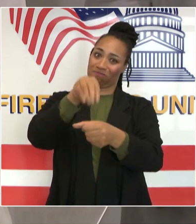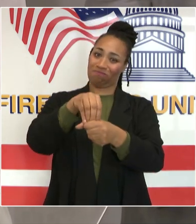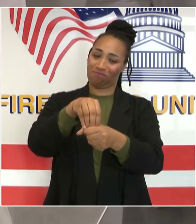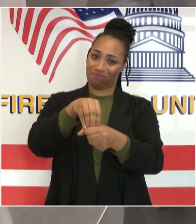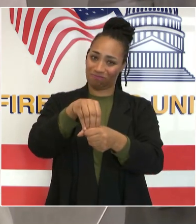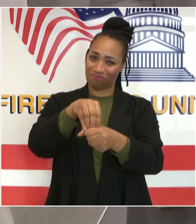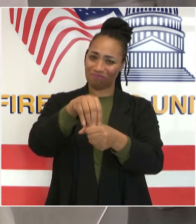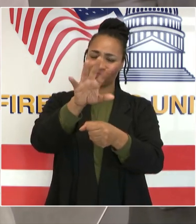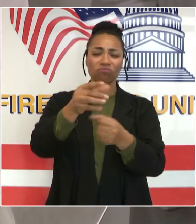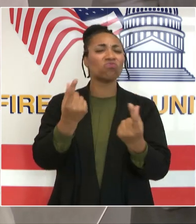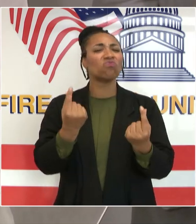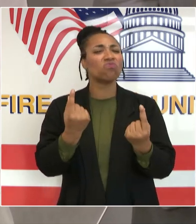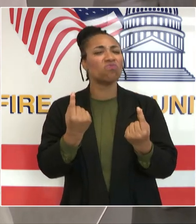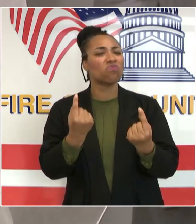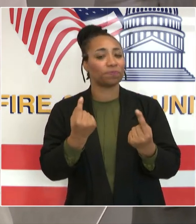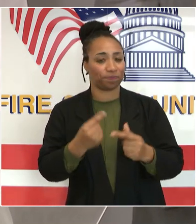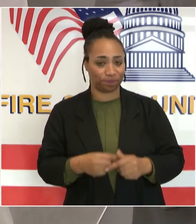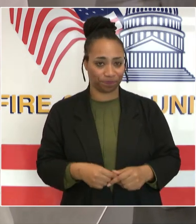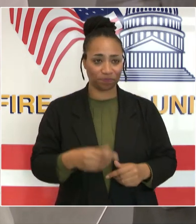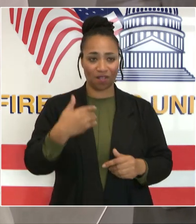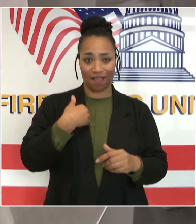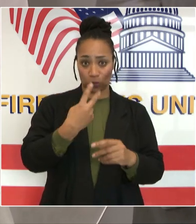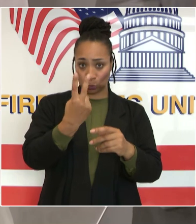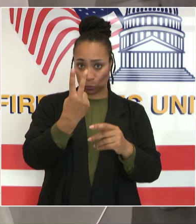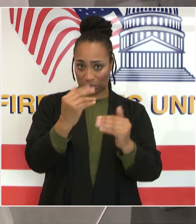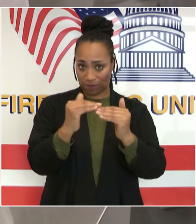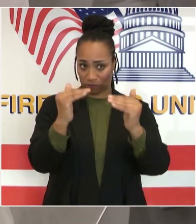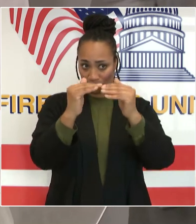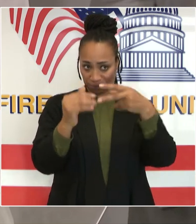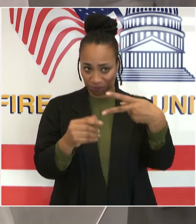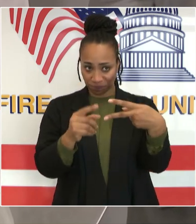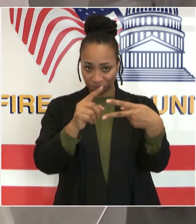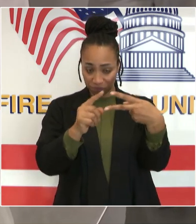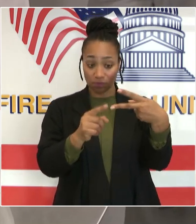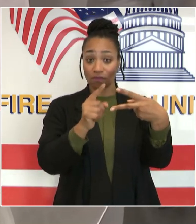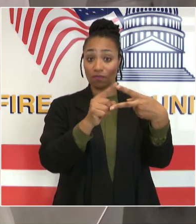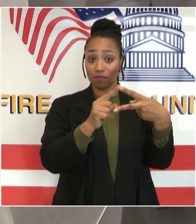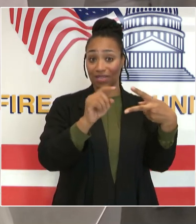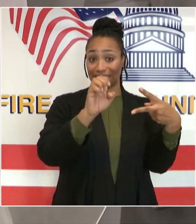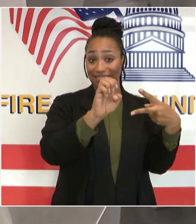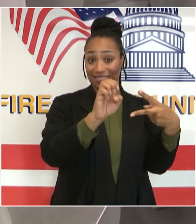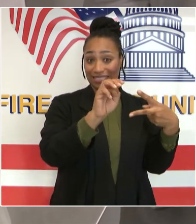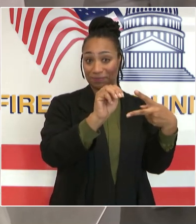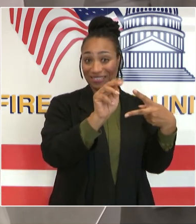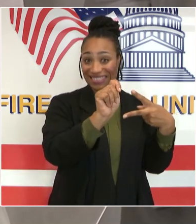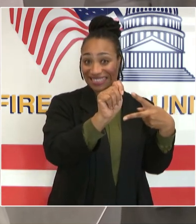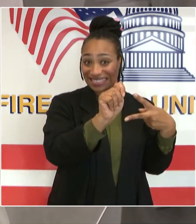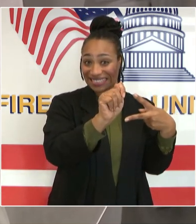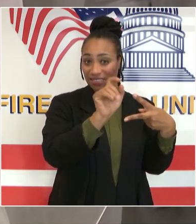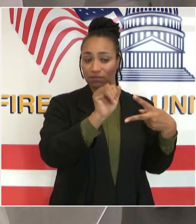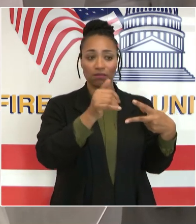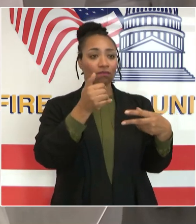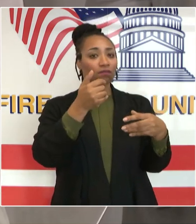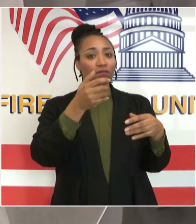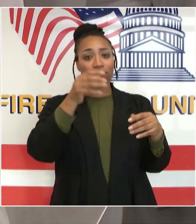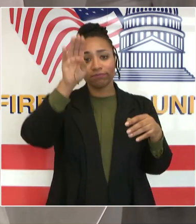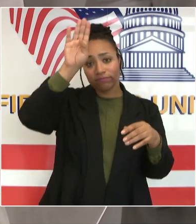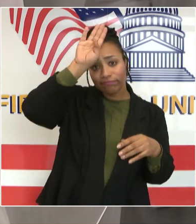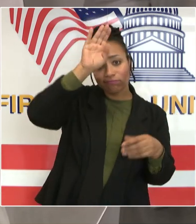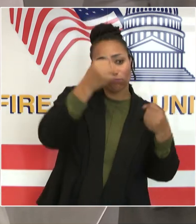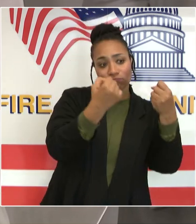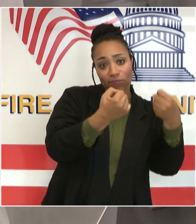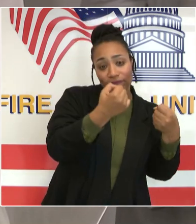we have two levels of care. We have EMTs. They're on every fire truck. They're on every ambulance. They provide a base level of